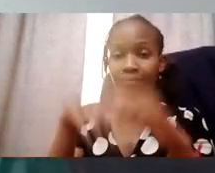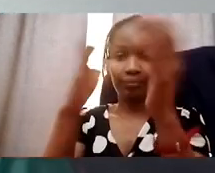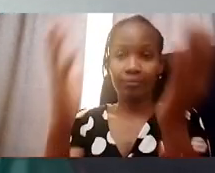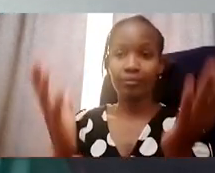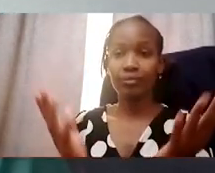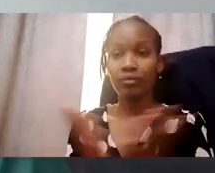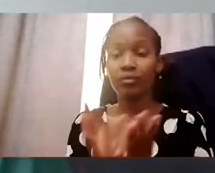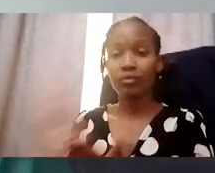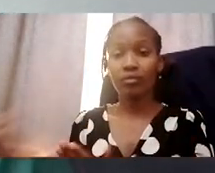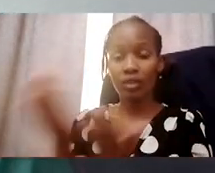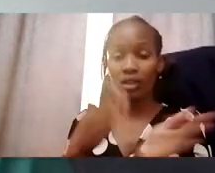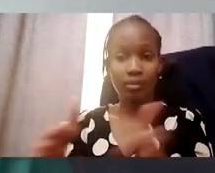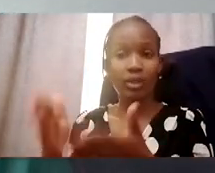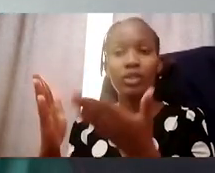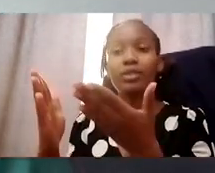to